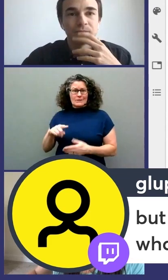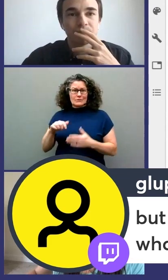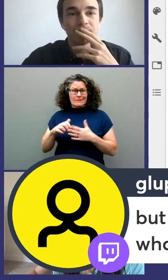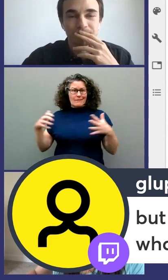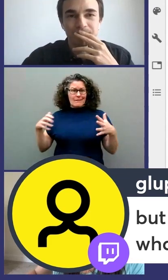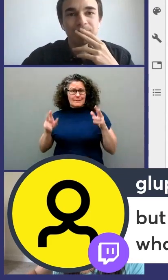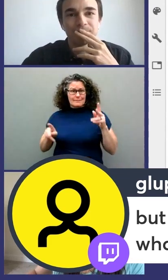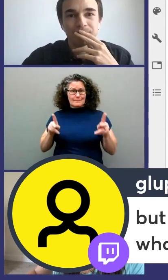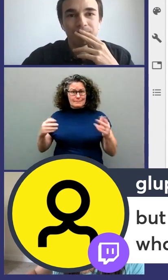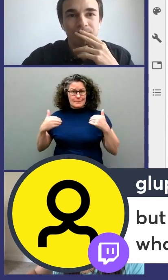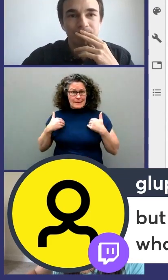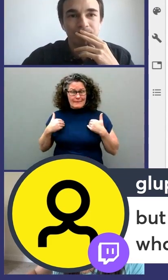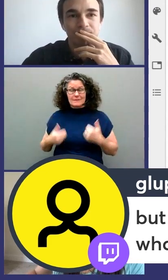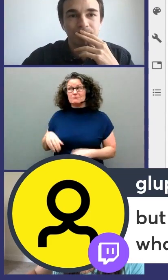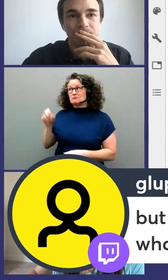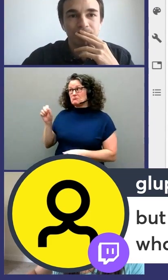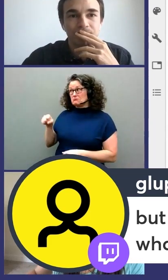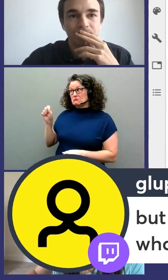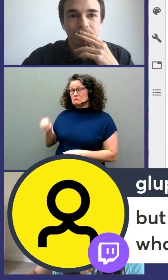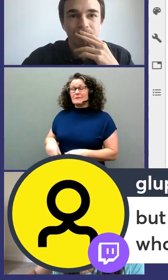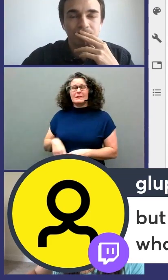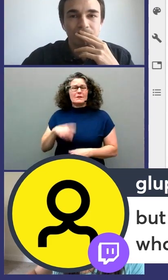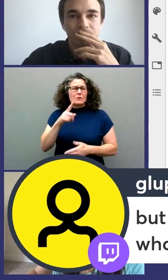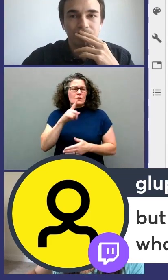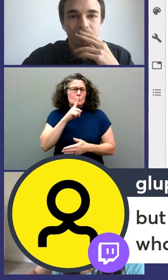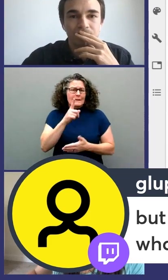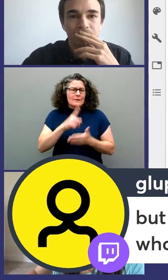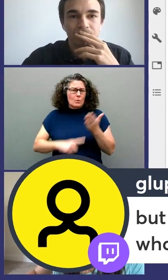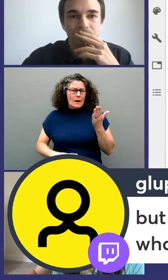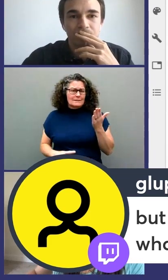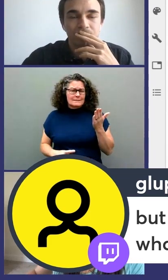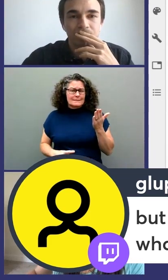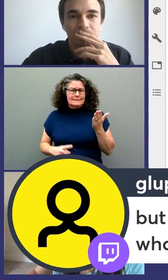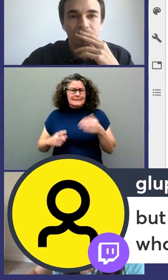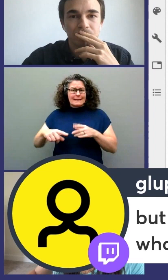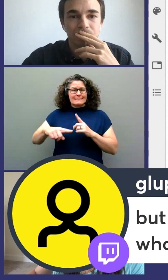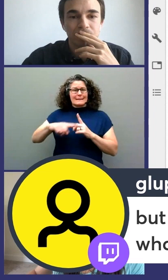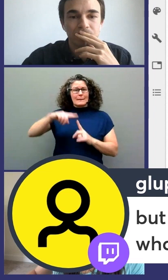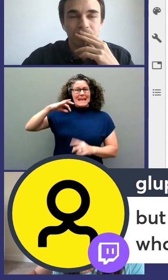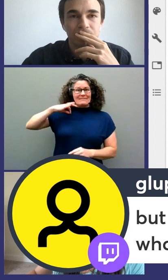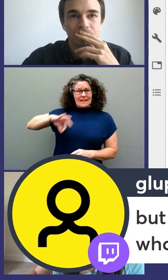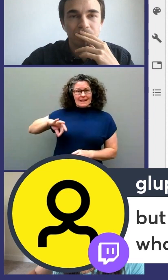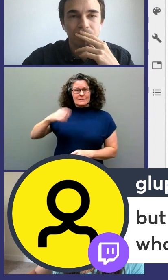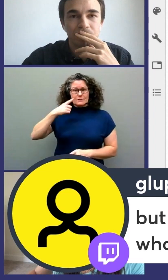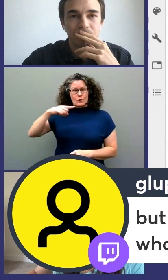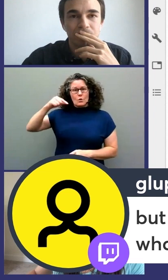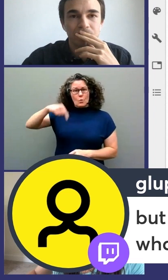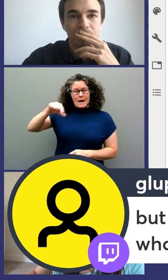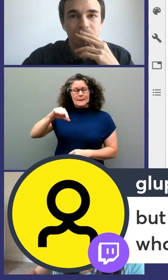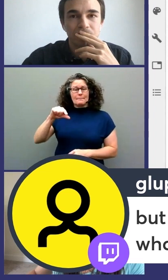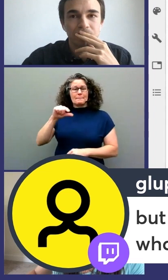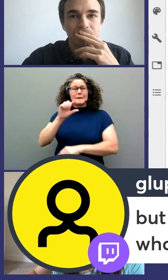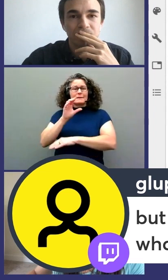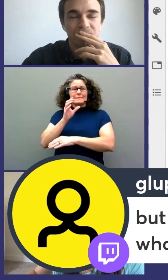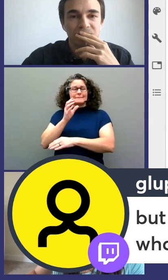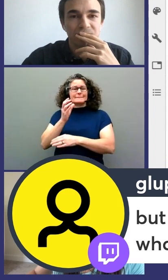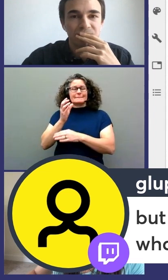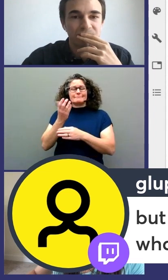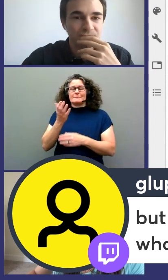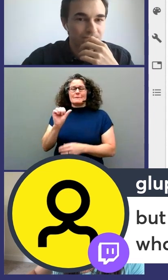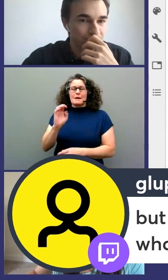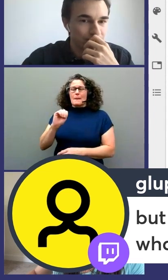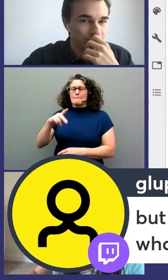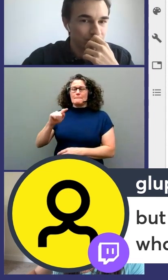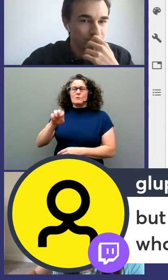have. So really, what is the advantage to quantum computers? What are they expected to